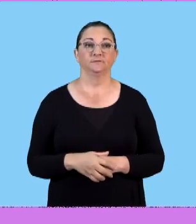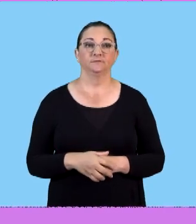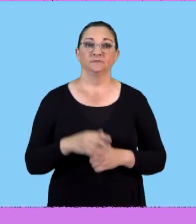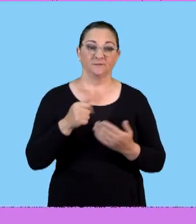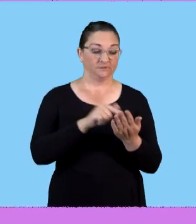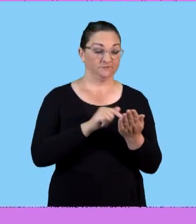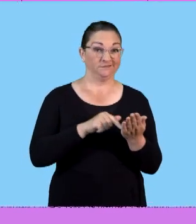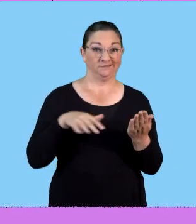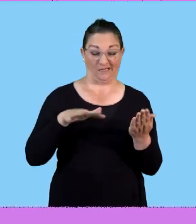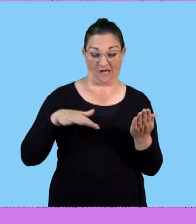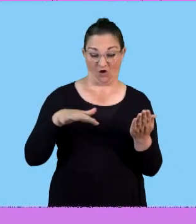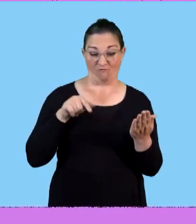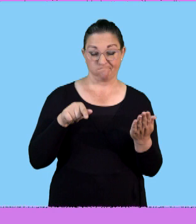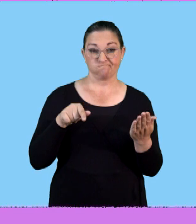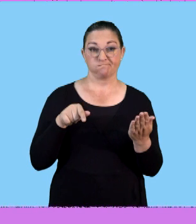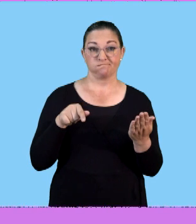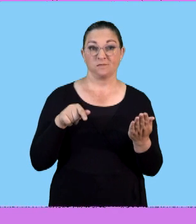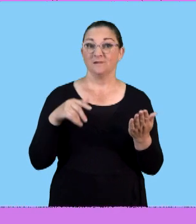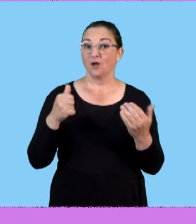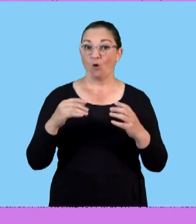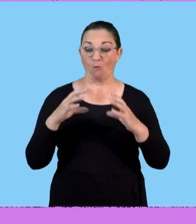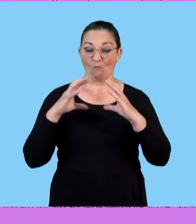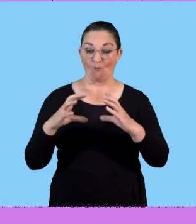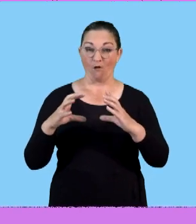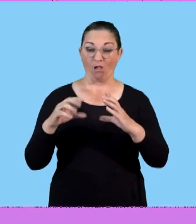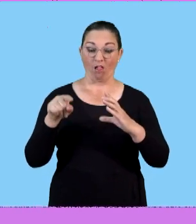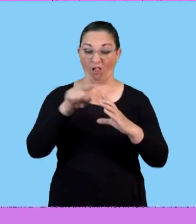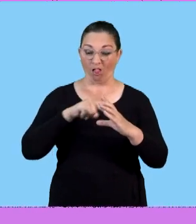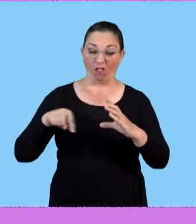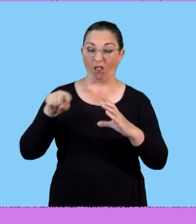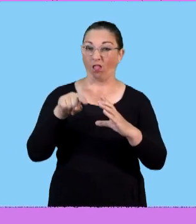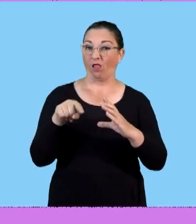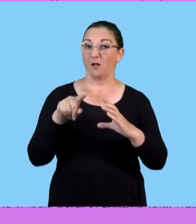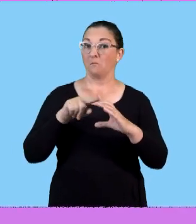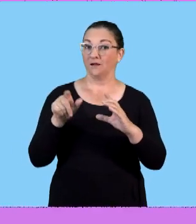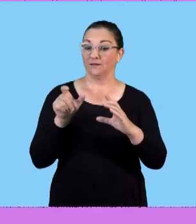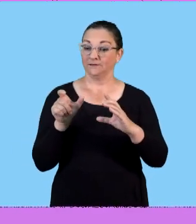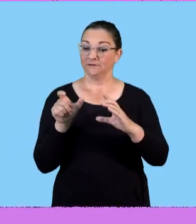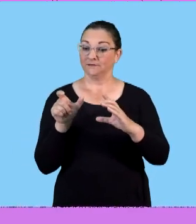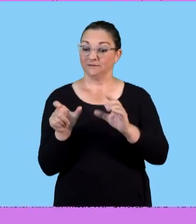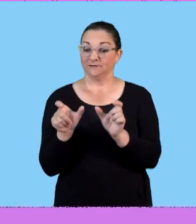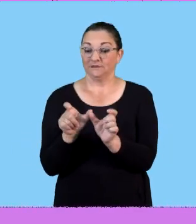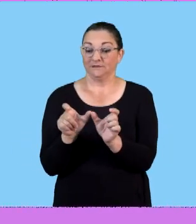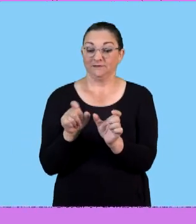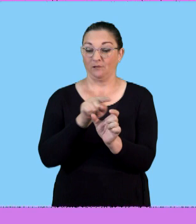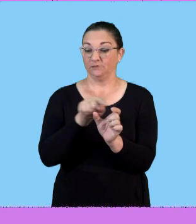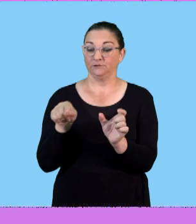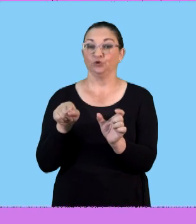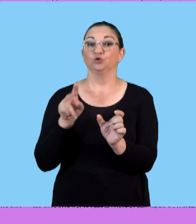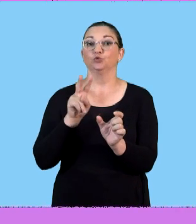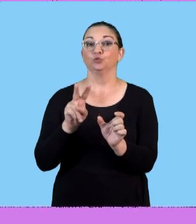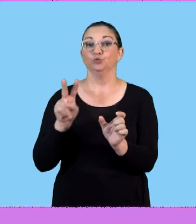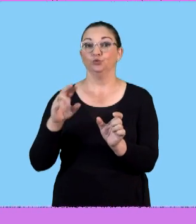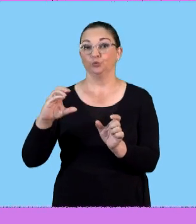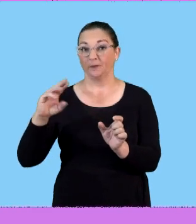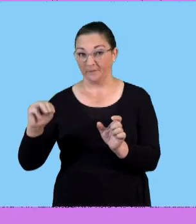4. Calculate the area of a standard soccer ball if the diameter of it is 22